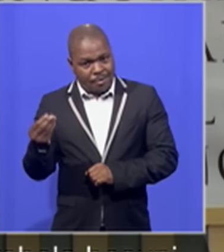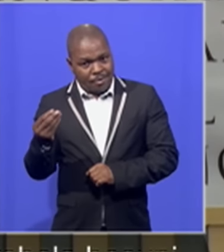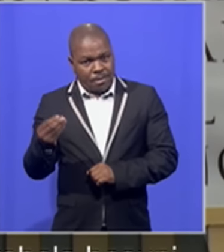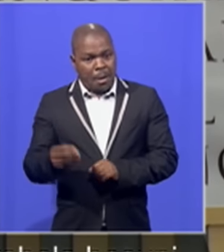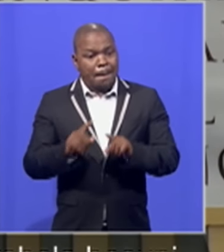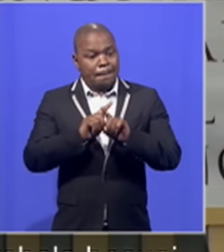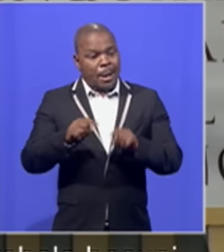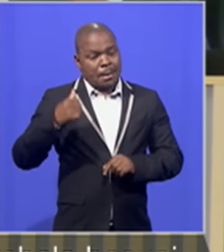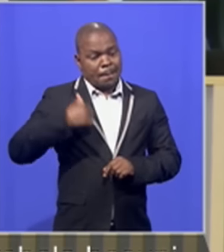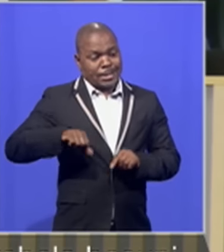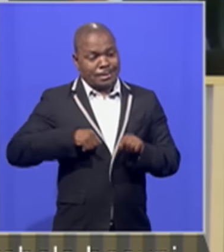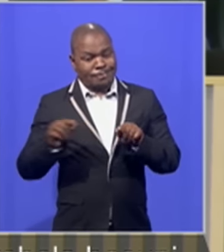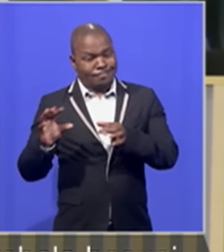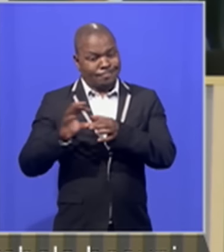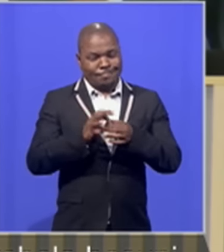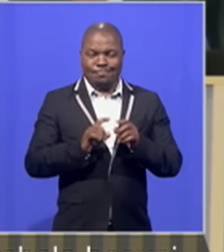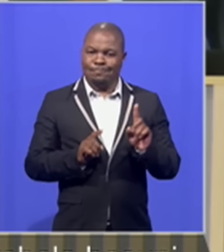not the municipality.